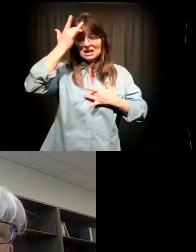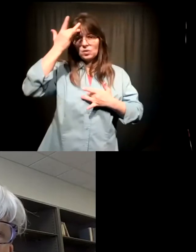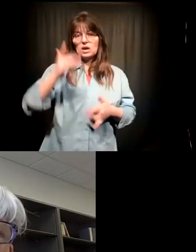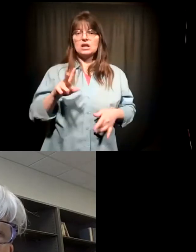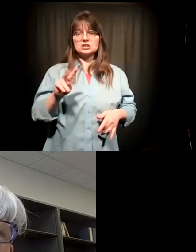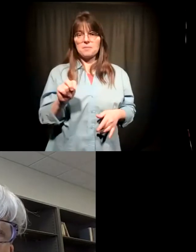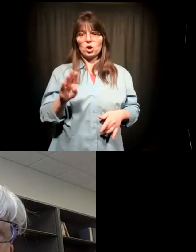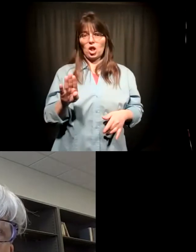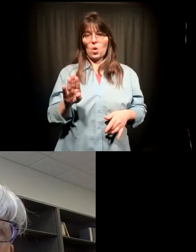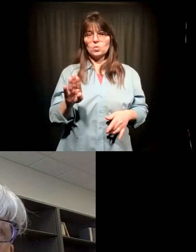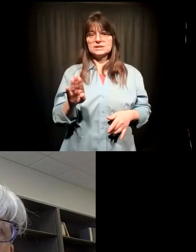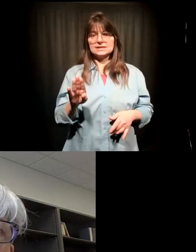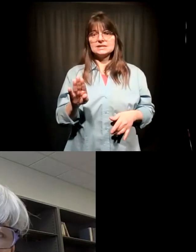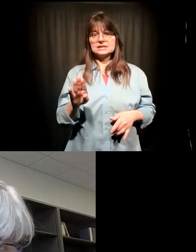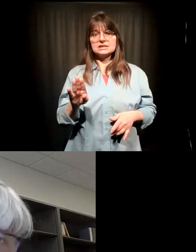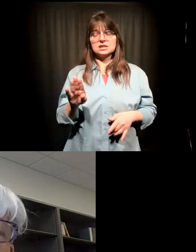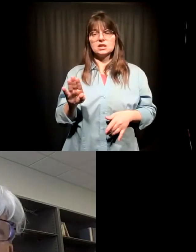mid-19th century. Tuberculosis was just